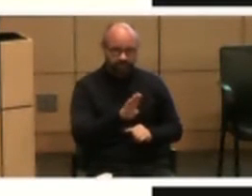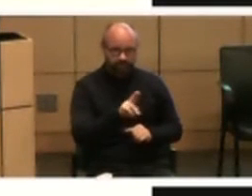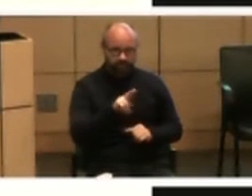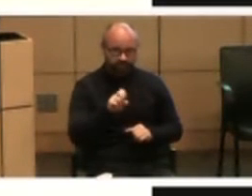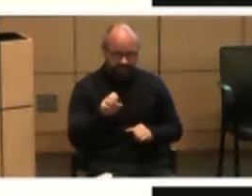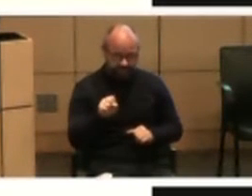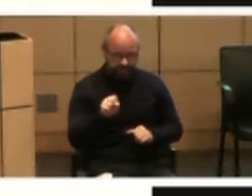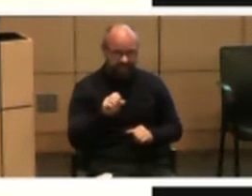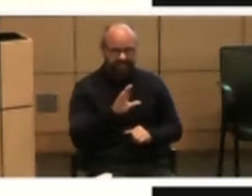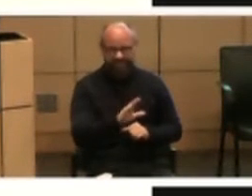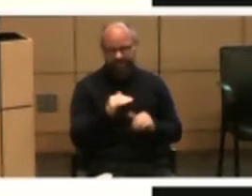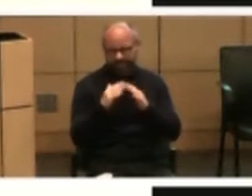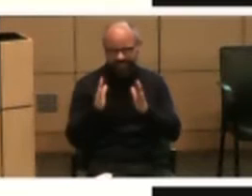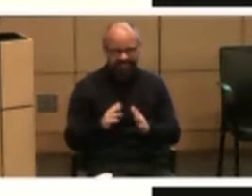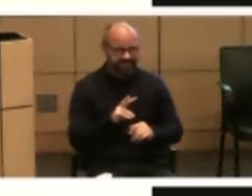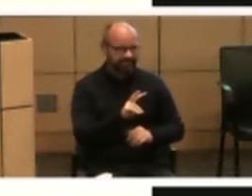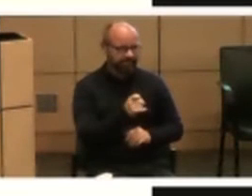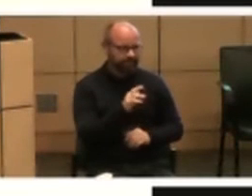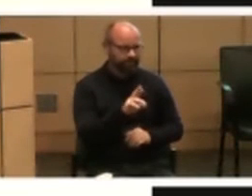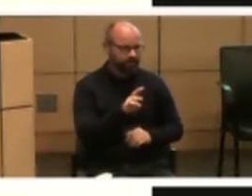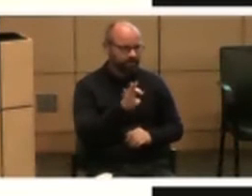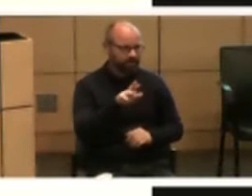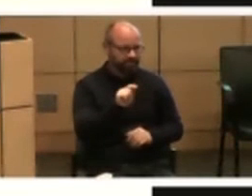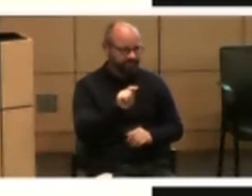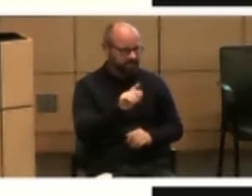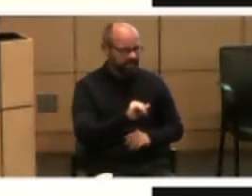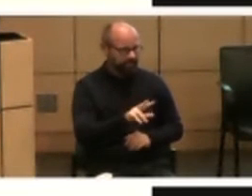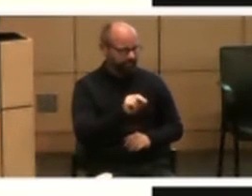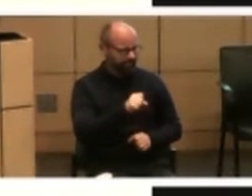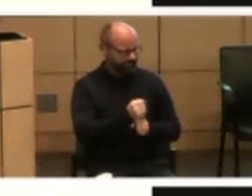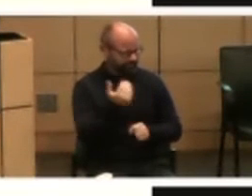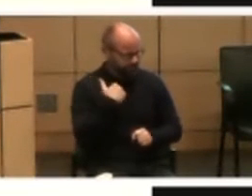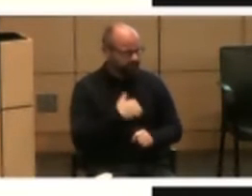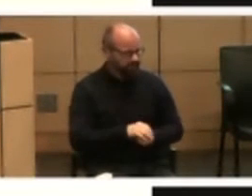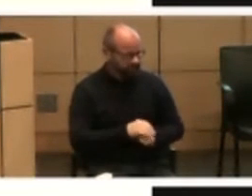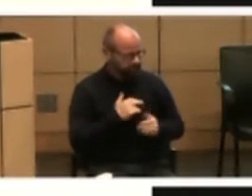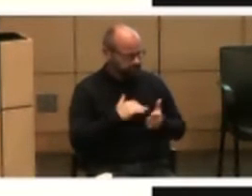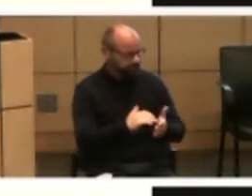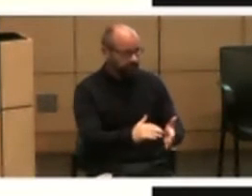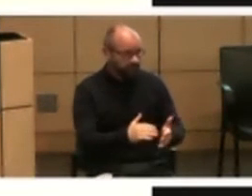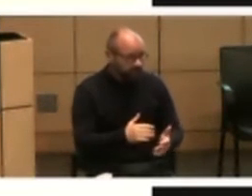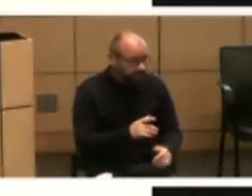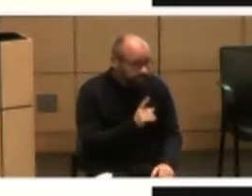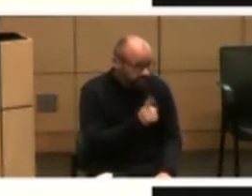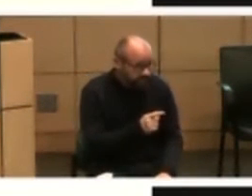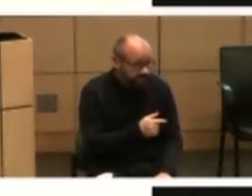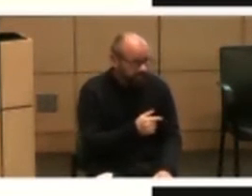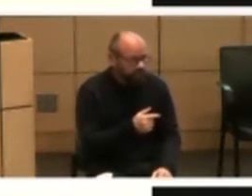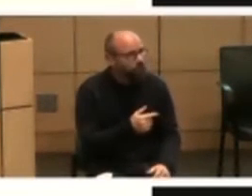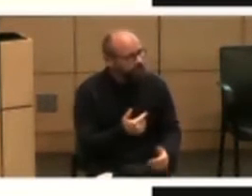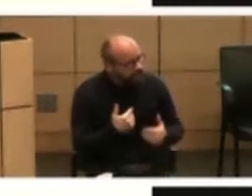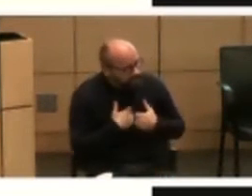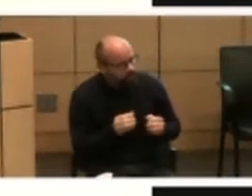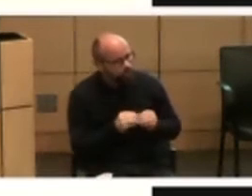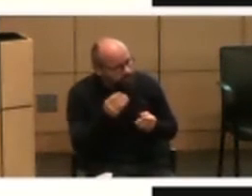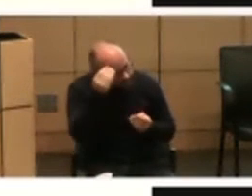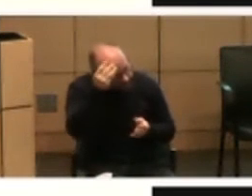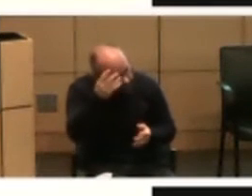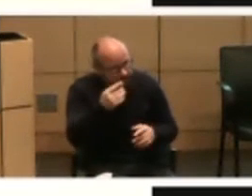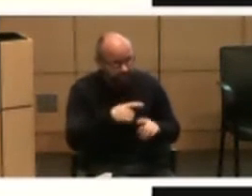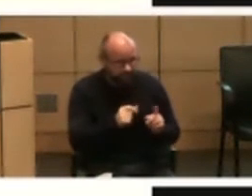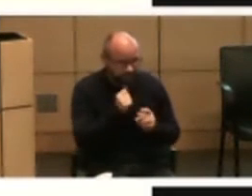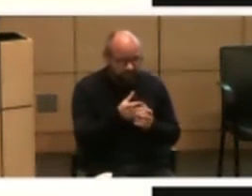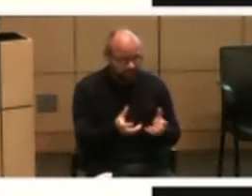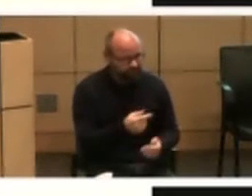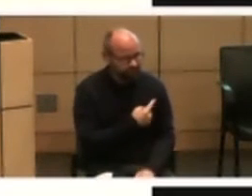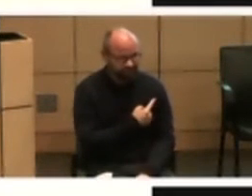Vanderbilt. And this was done almost 30 years ago. And we really we have additional data, but not as much as you might think since